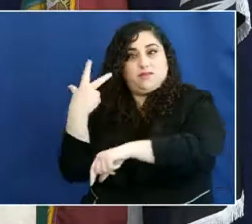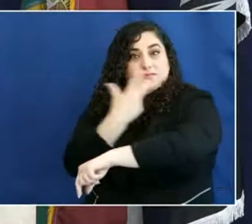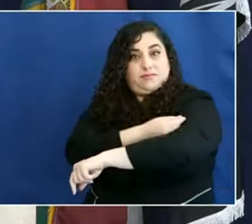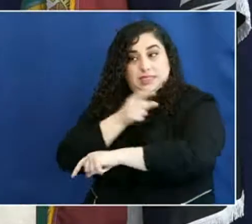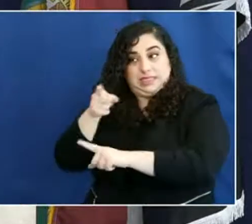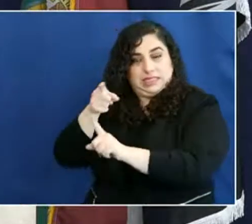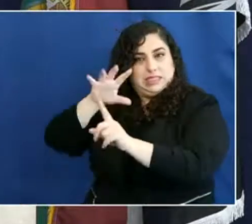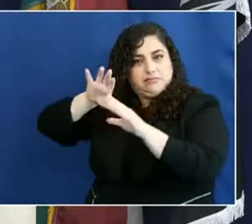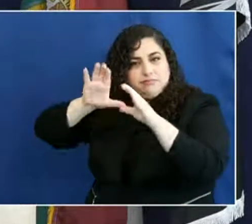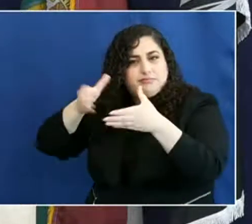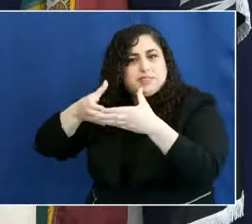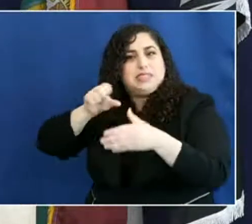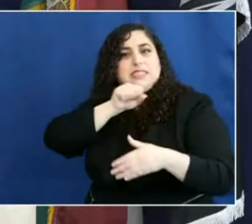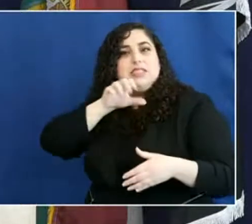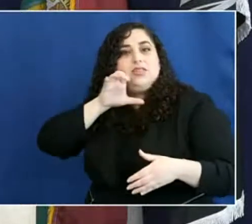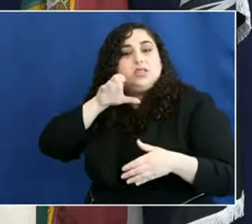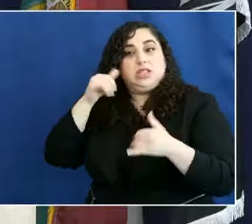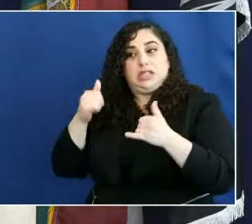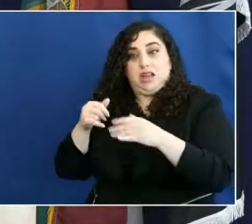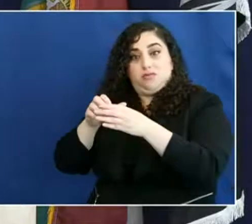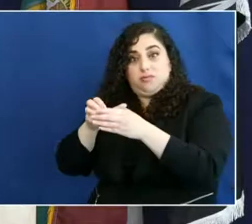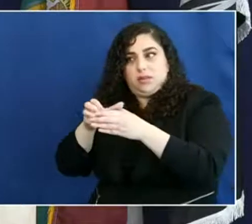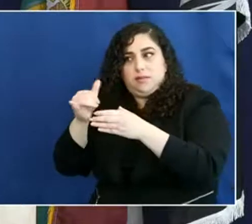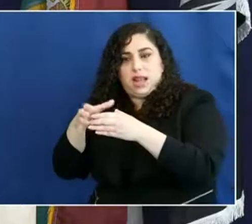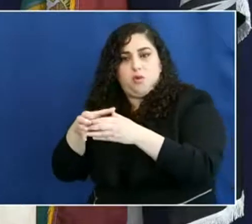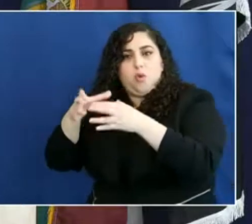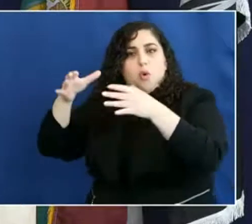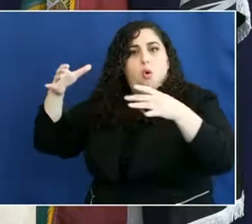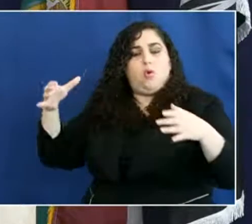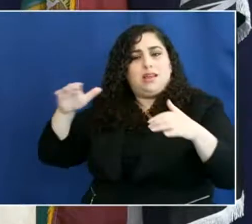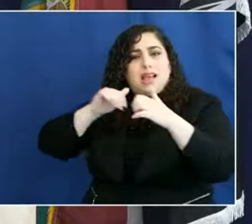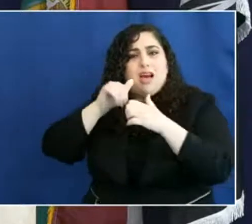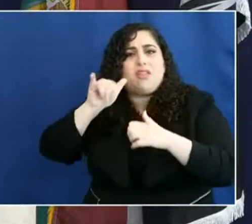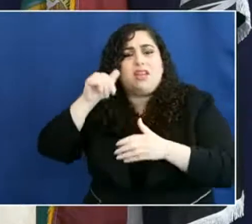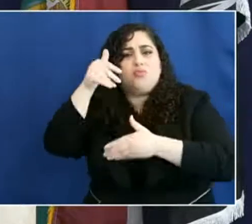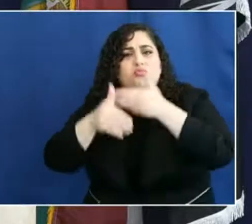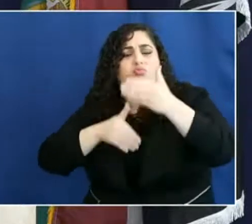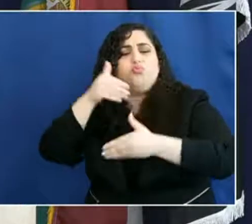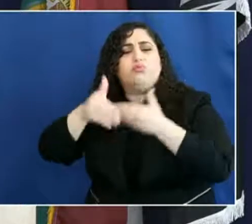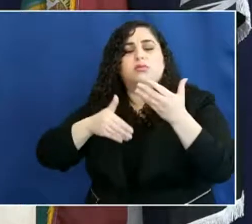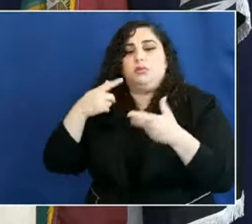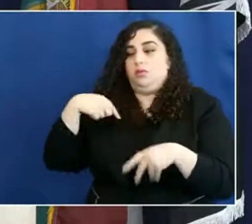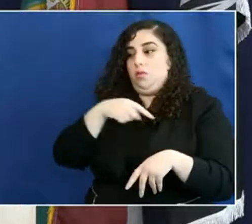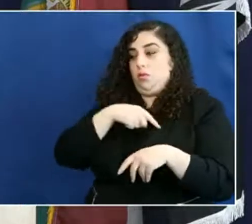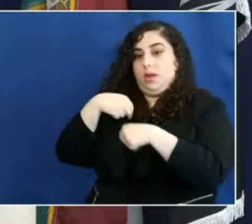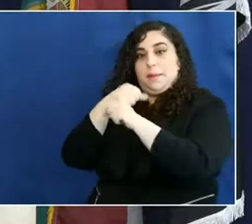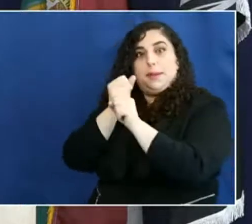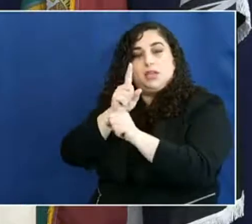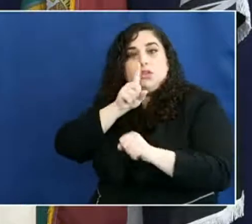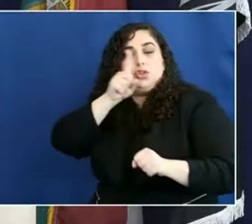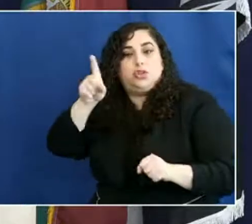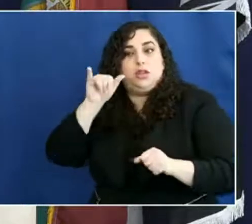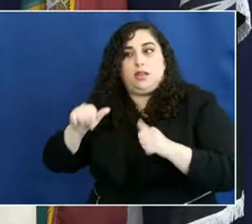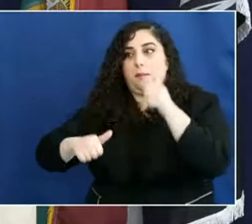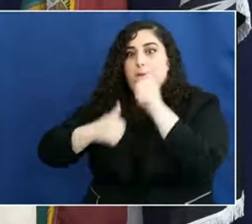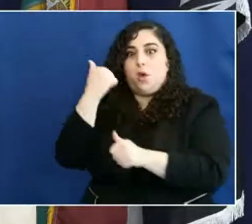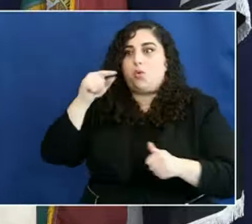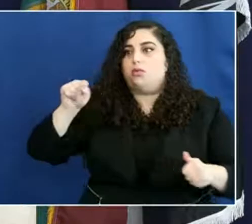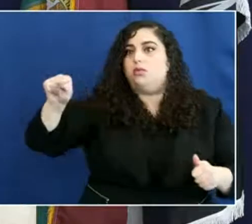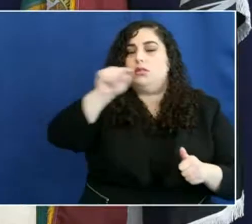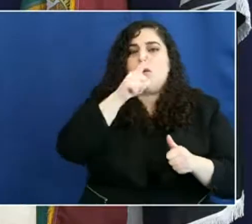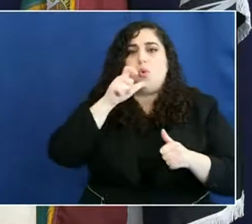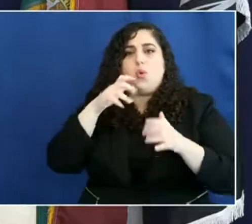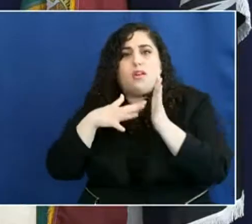you're expanding that. But just in general, how is progress on that front going and making sure that the most vulnerable are not left behind, especially now that